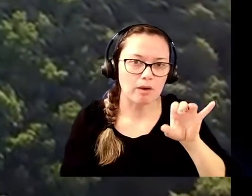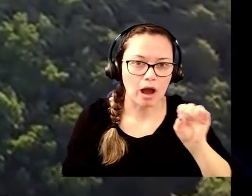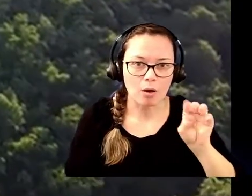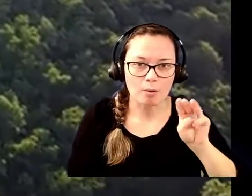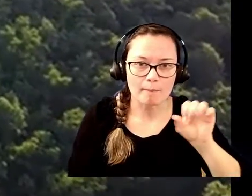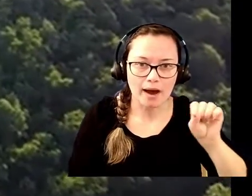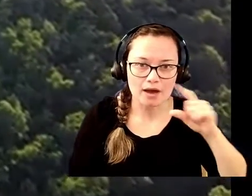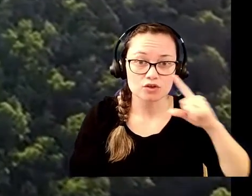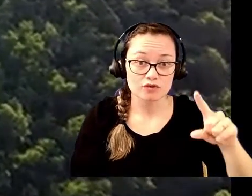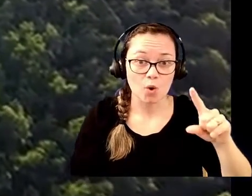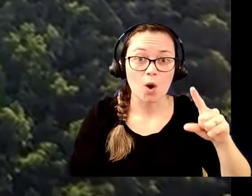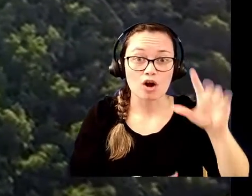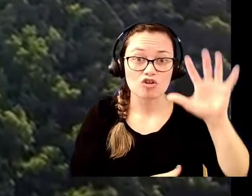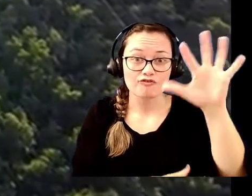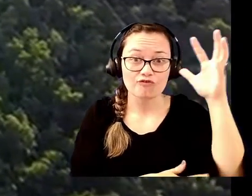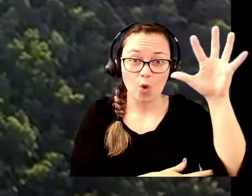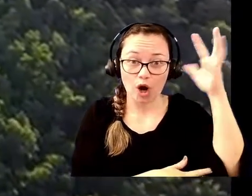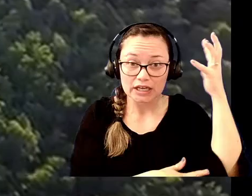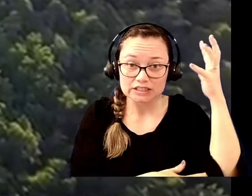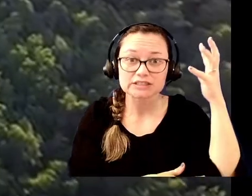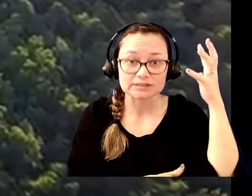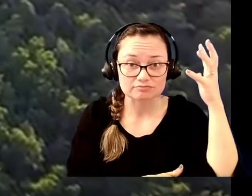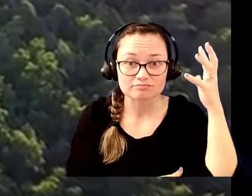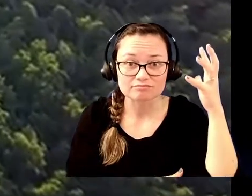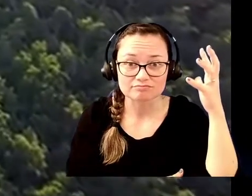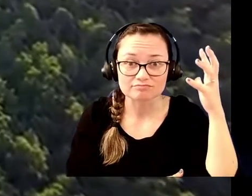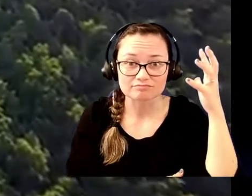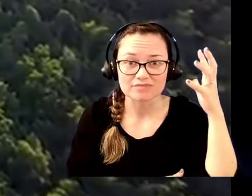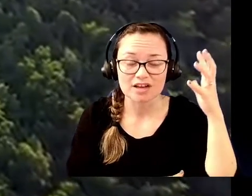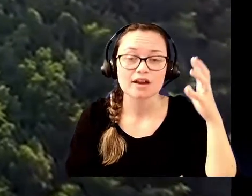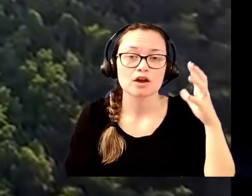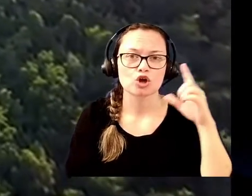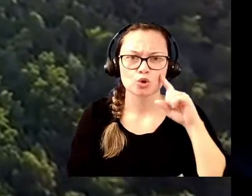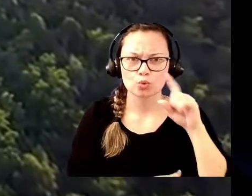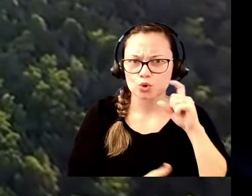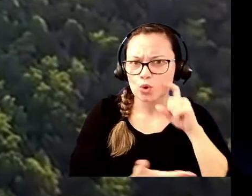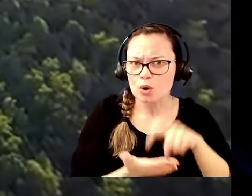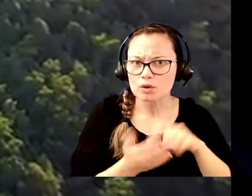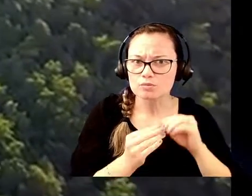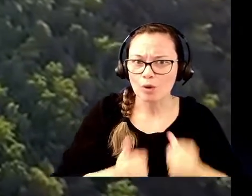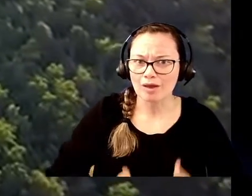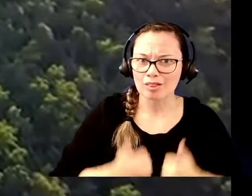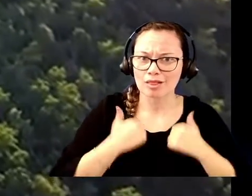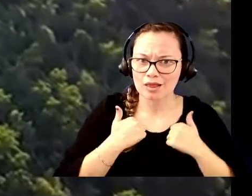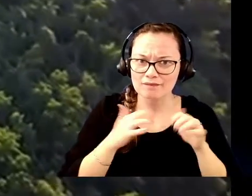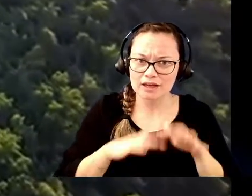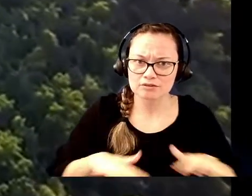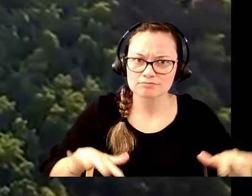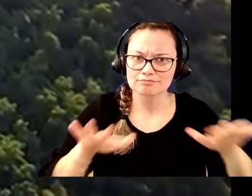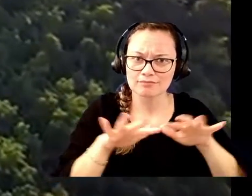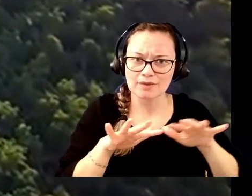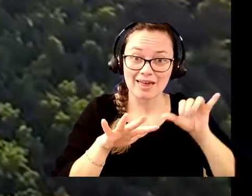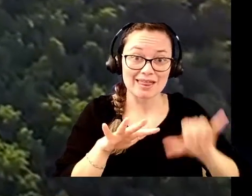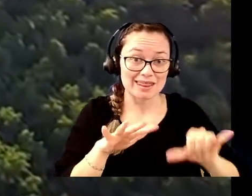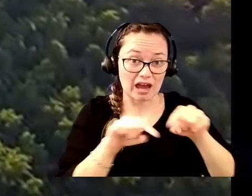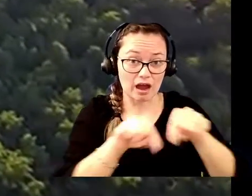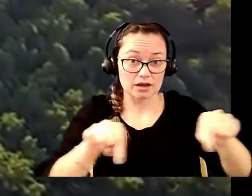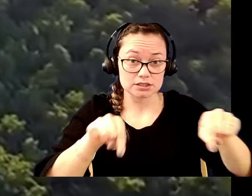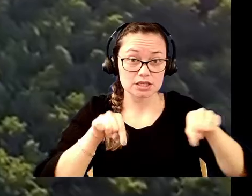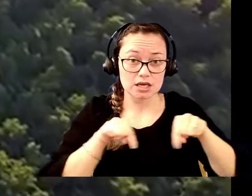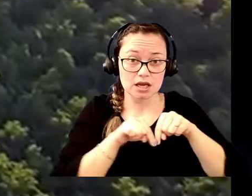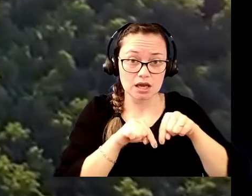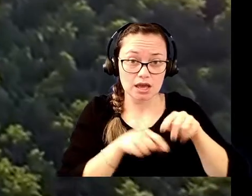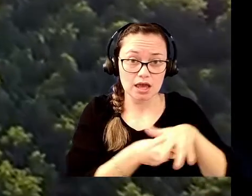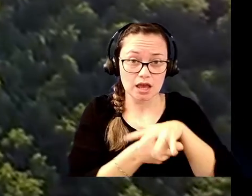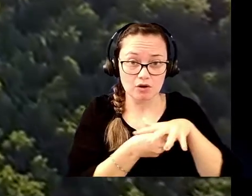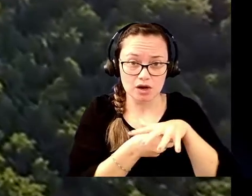tropical rainforest, we would expect to find a lot more living material in that cubic meter than we would, say,